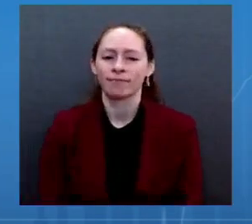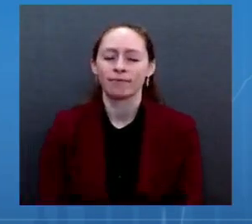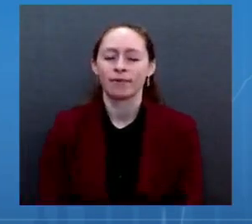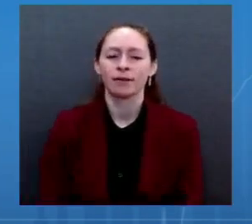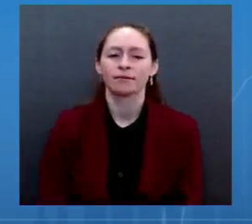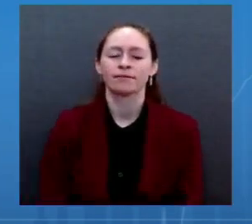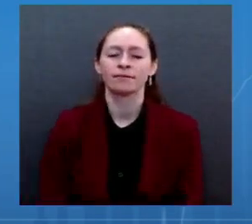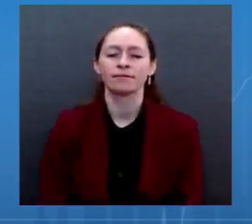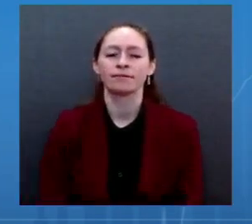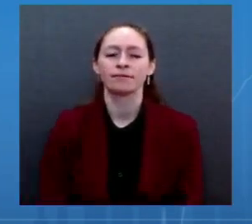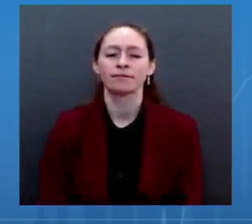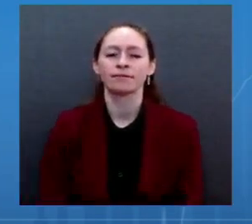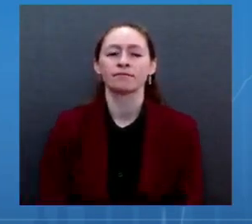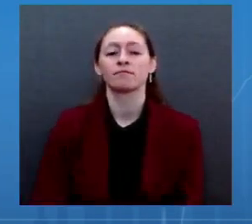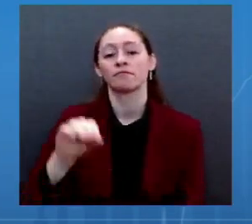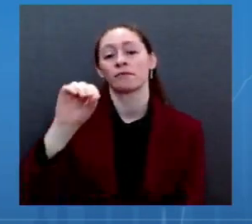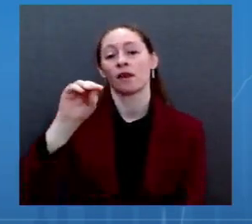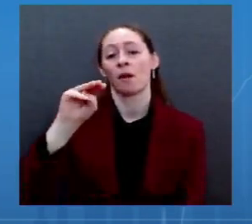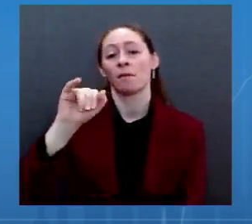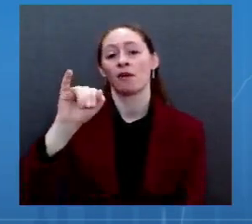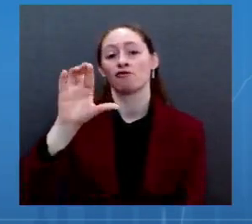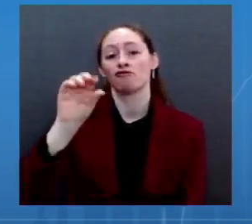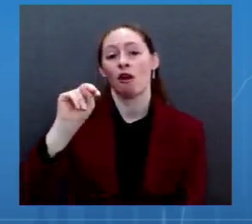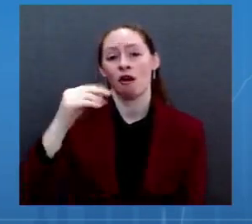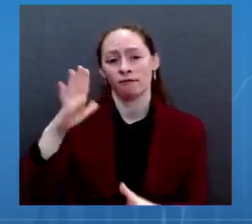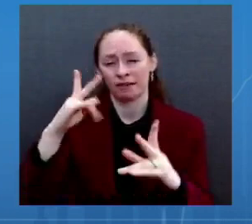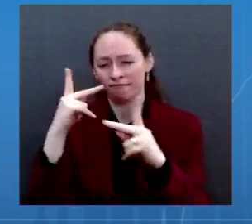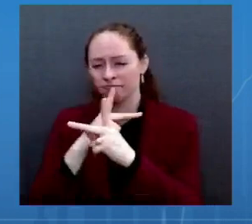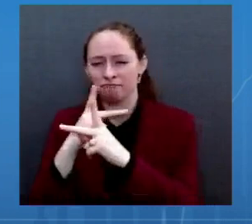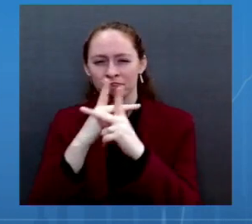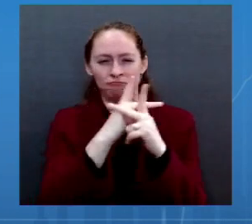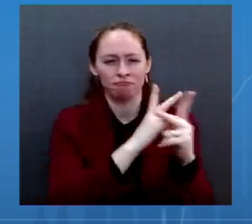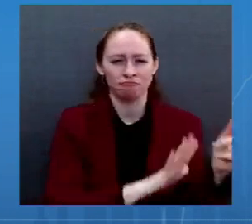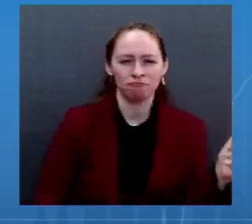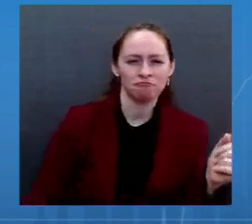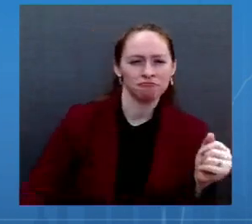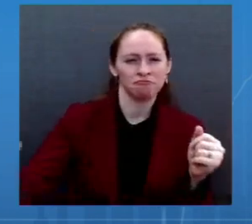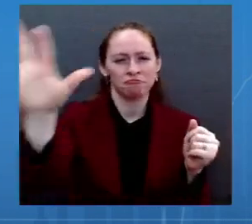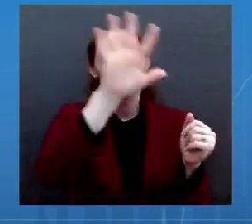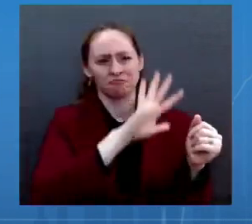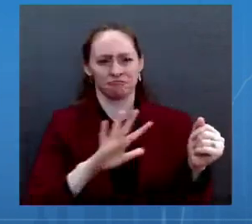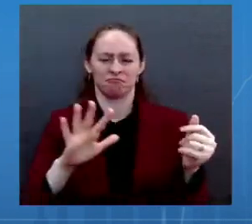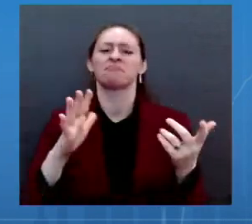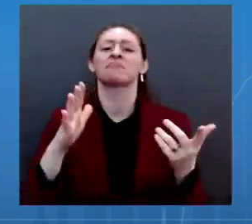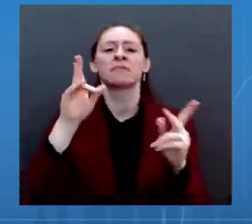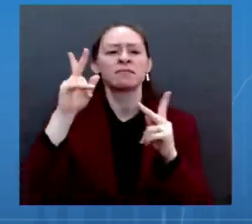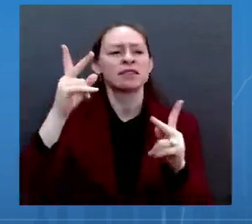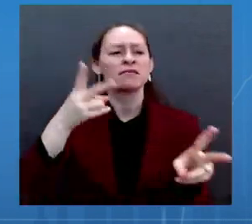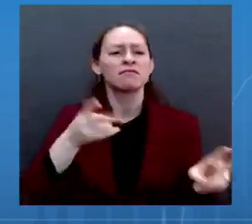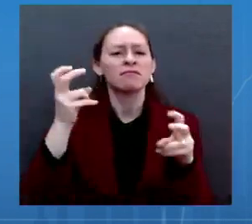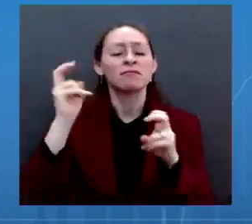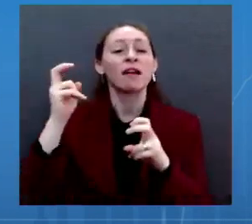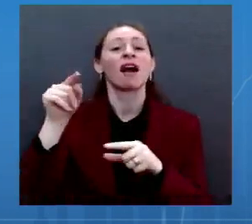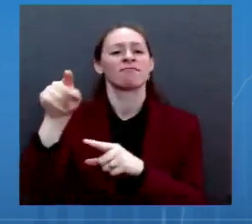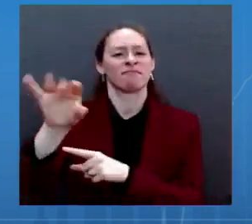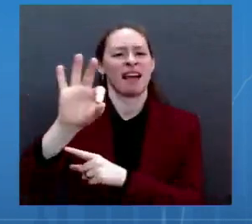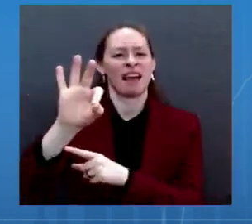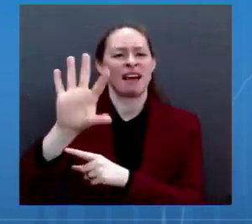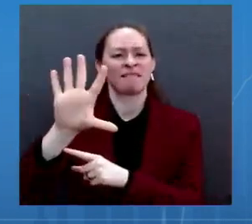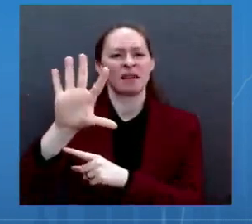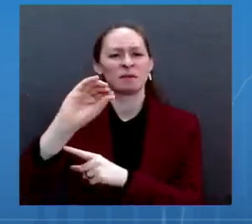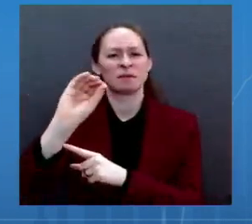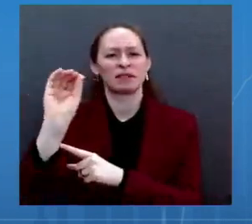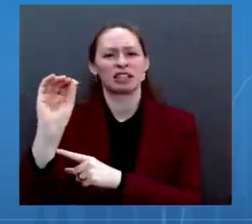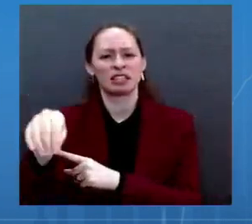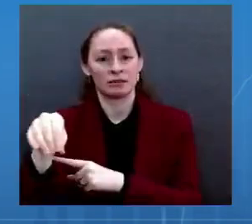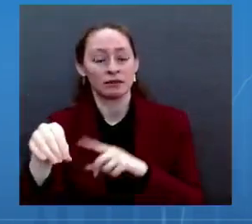the cases. The sharp rise in cases and the emergence of the more transmissible Omicron variant emphasizes the